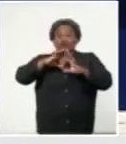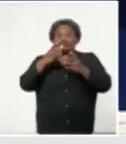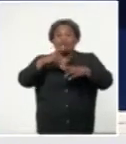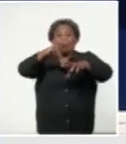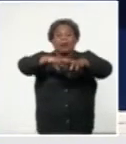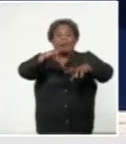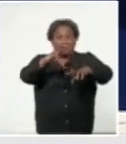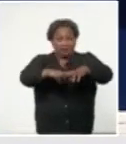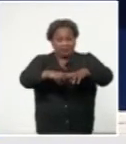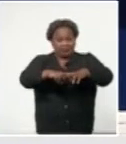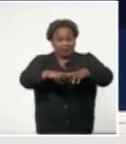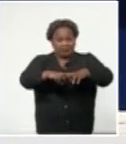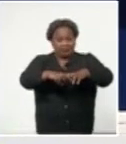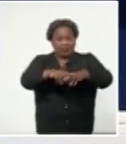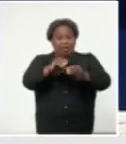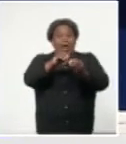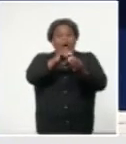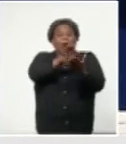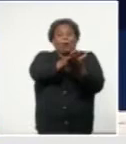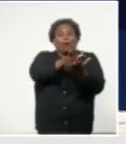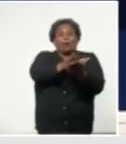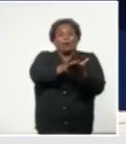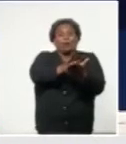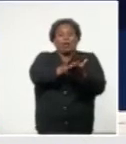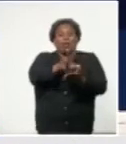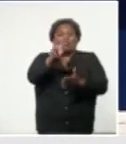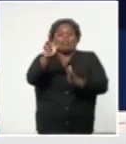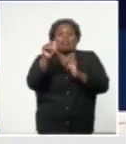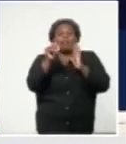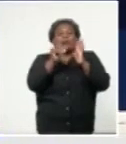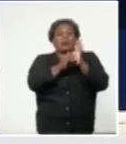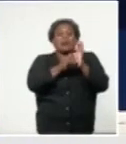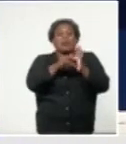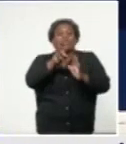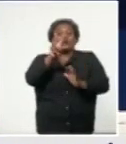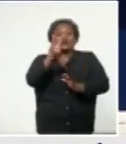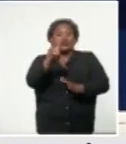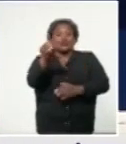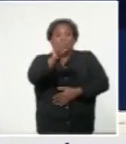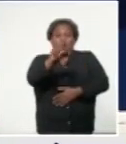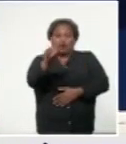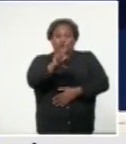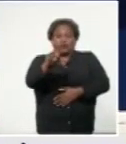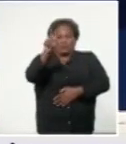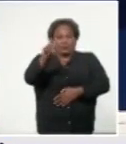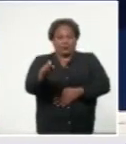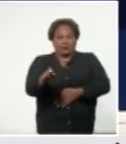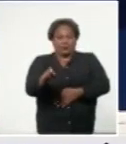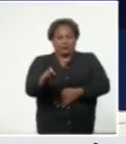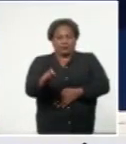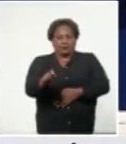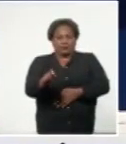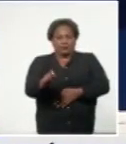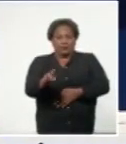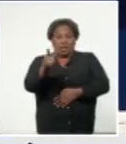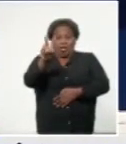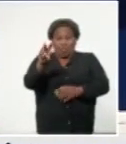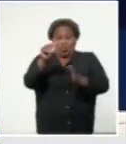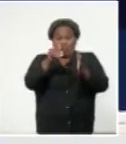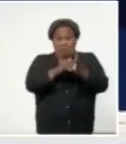94.5%, who have recovered and who have clinically or epidemiologically